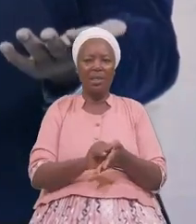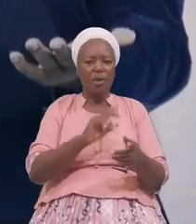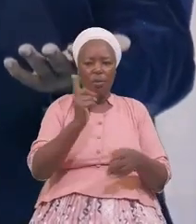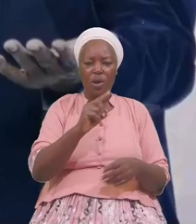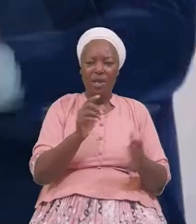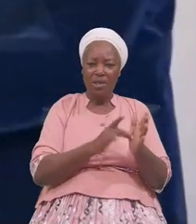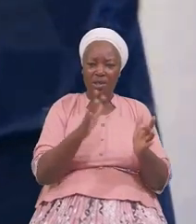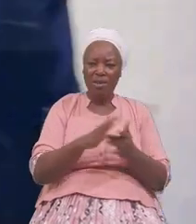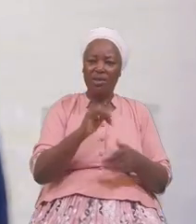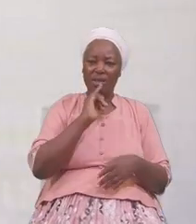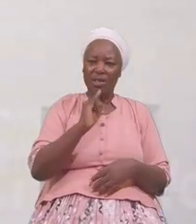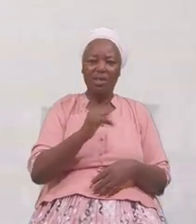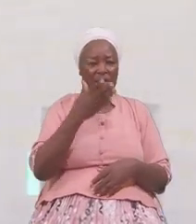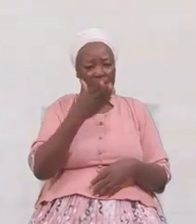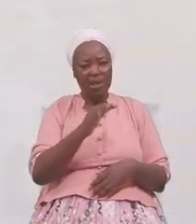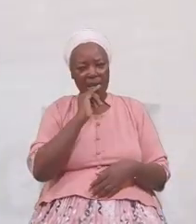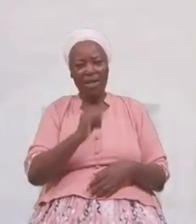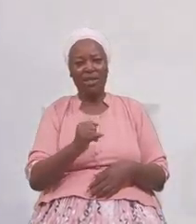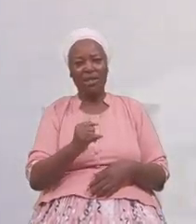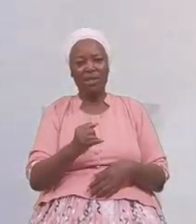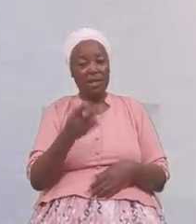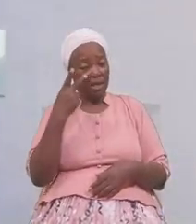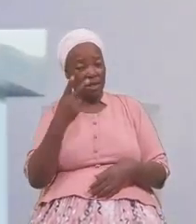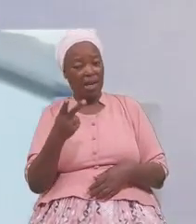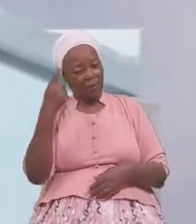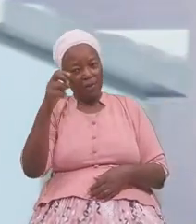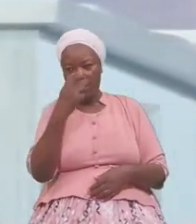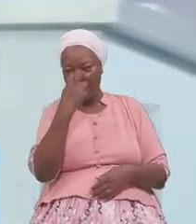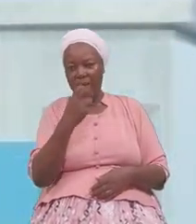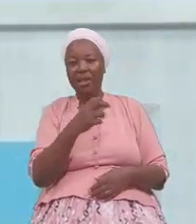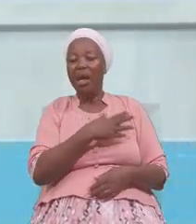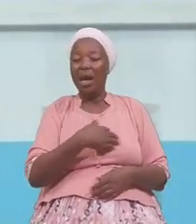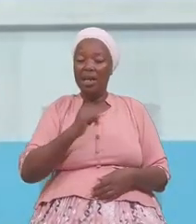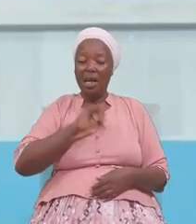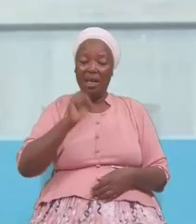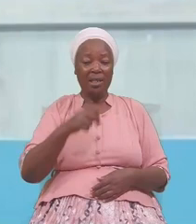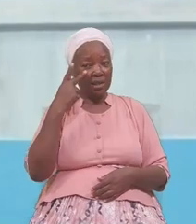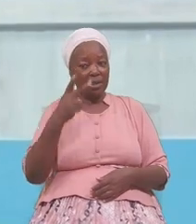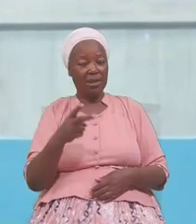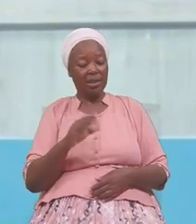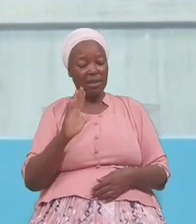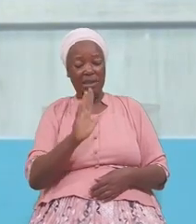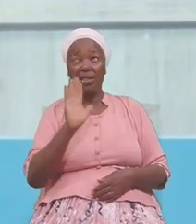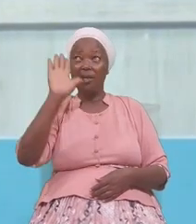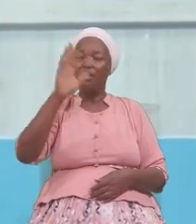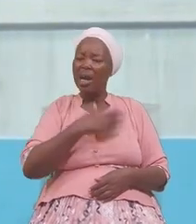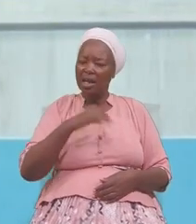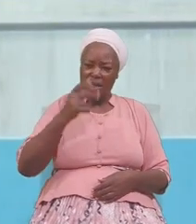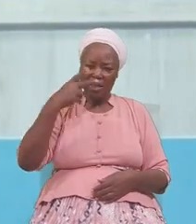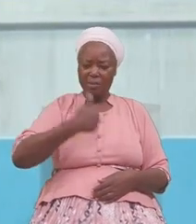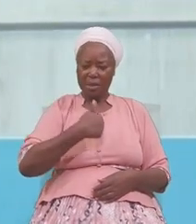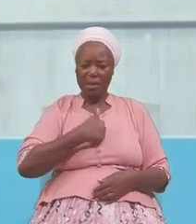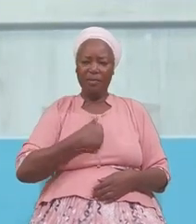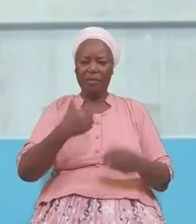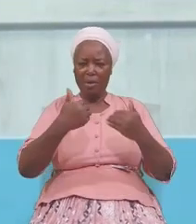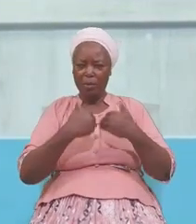Jesus is, there is sight for the blind. I can see him, and I see myself